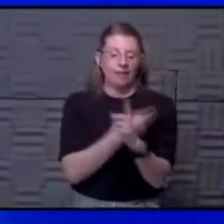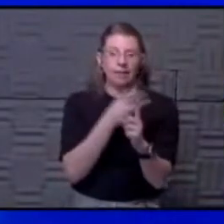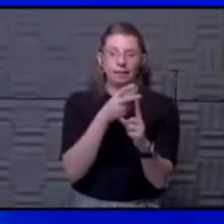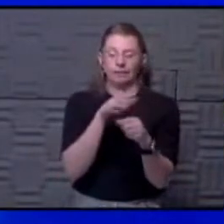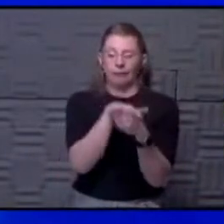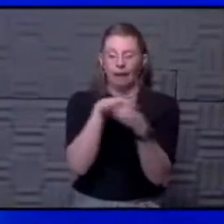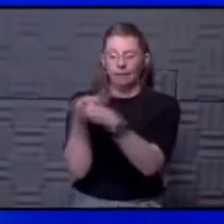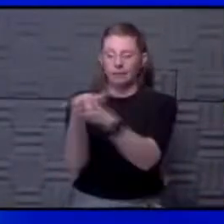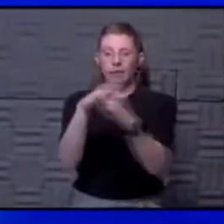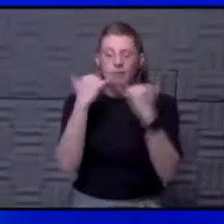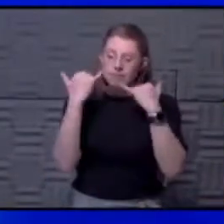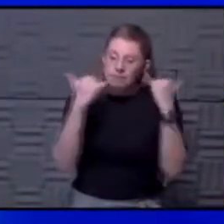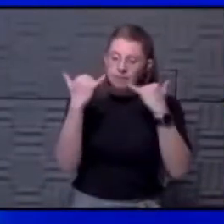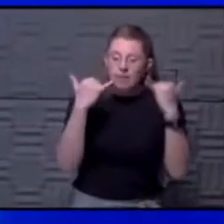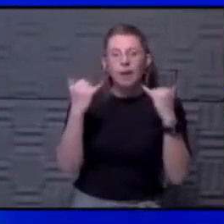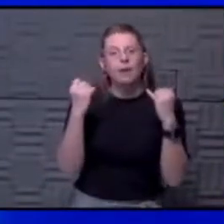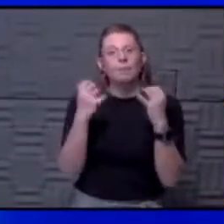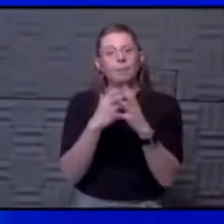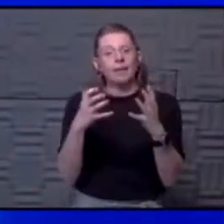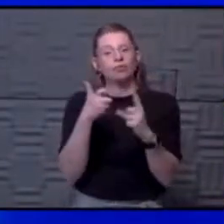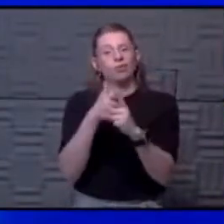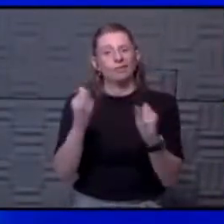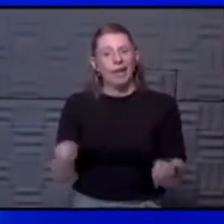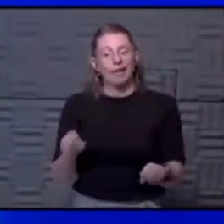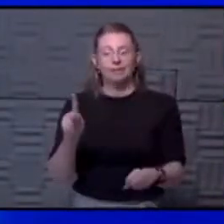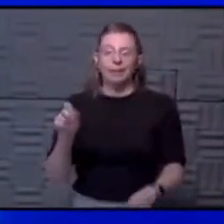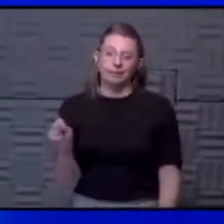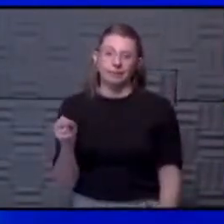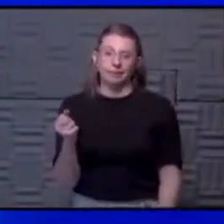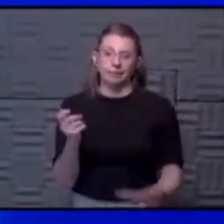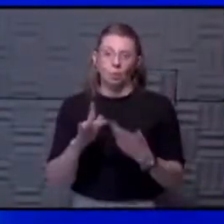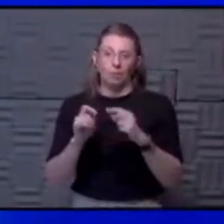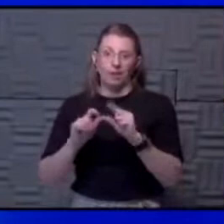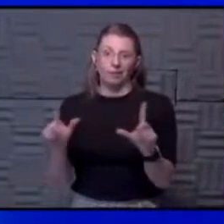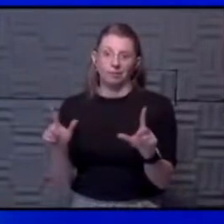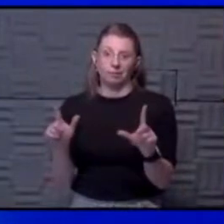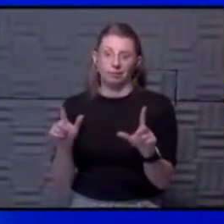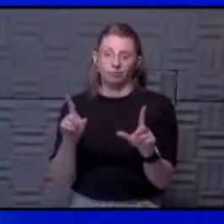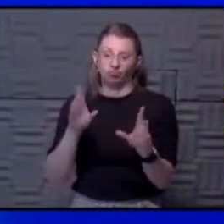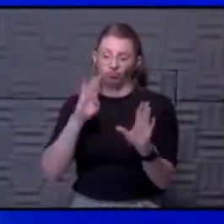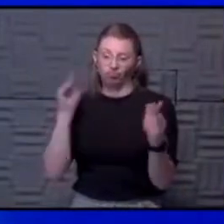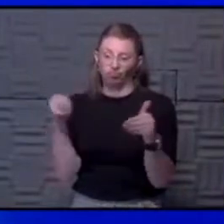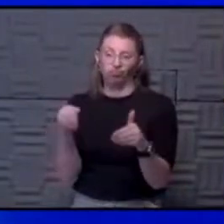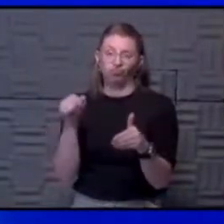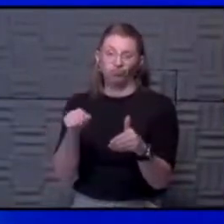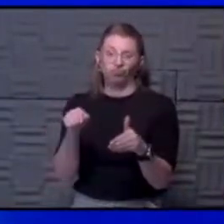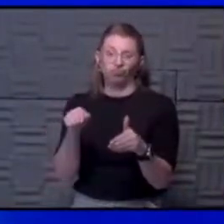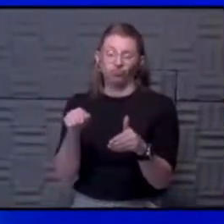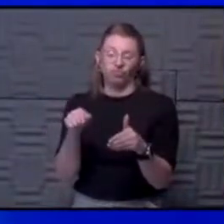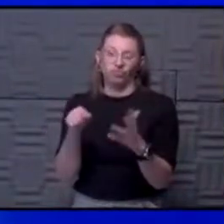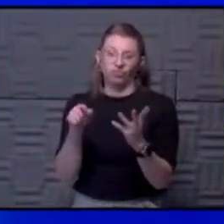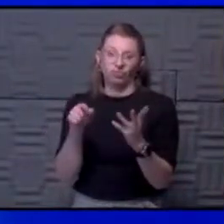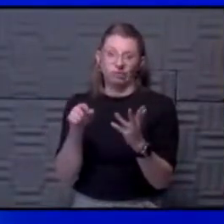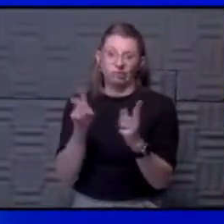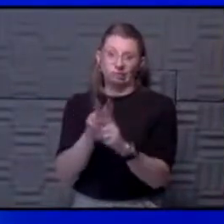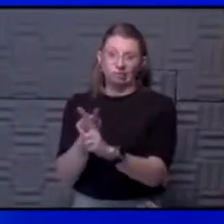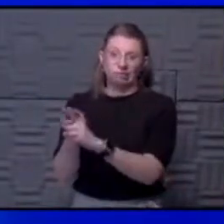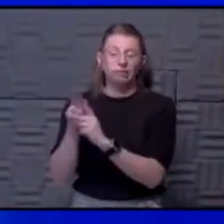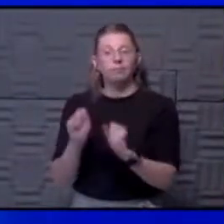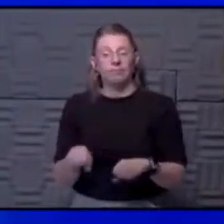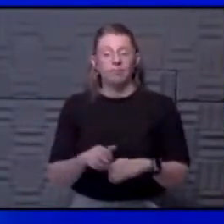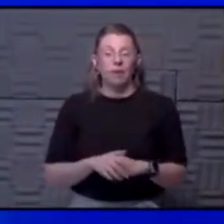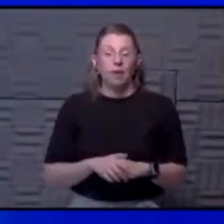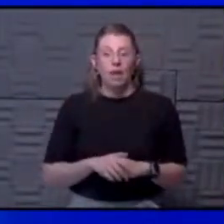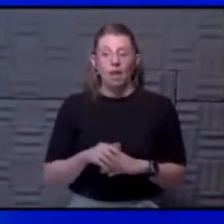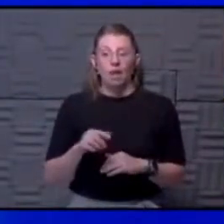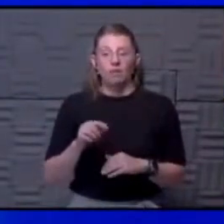registered and make those phone calls as you possibly can. Kansas, you got the websites you can go to, but gosh, I think you just have to